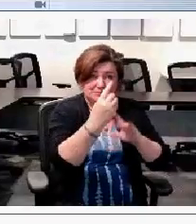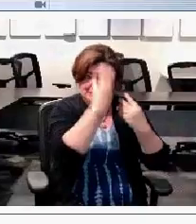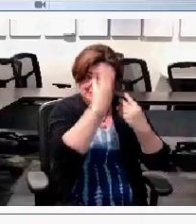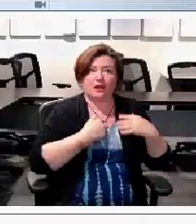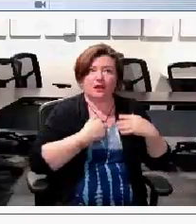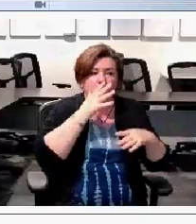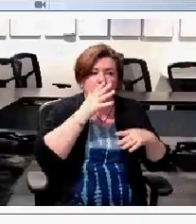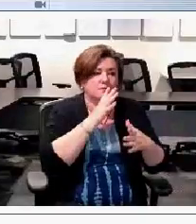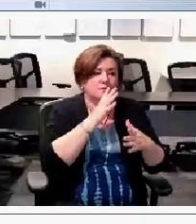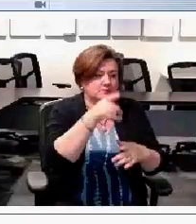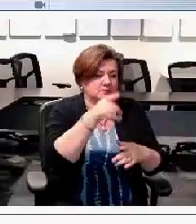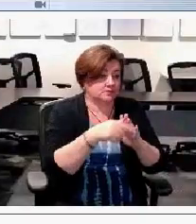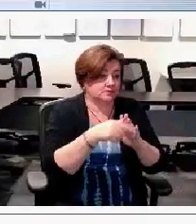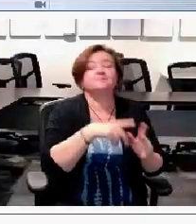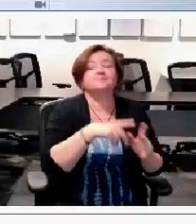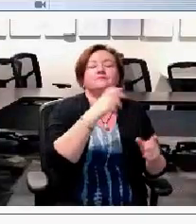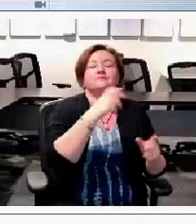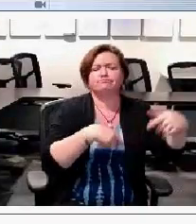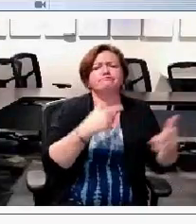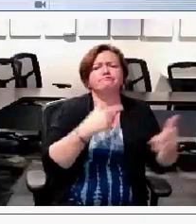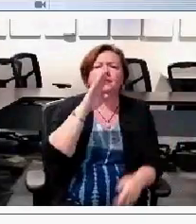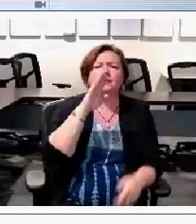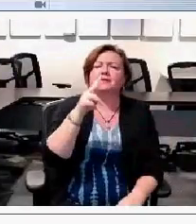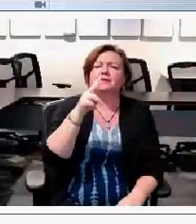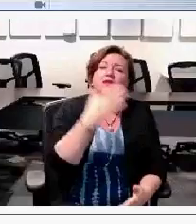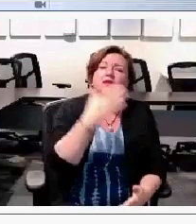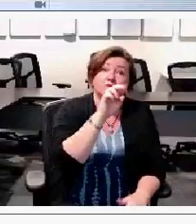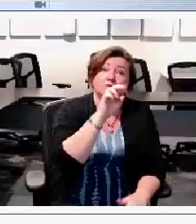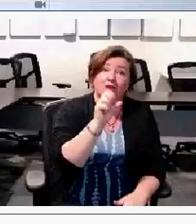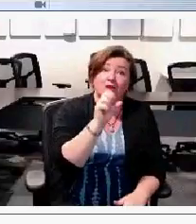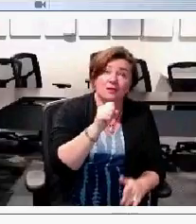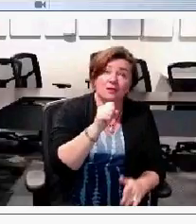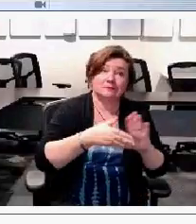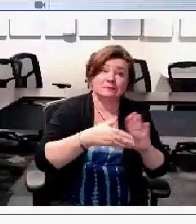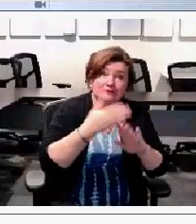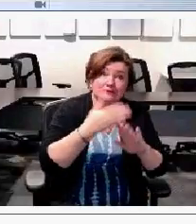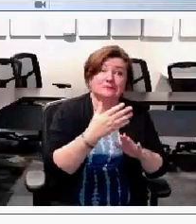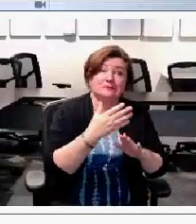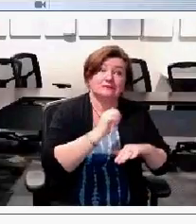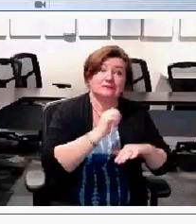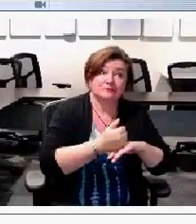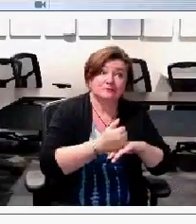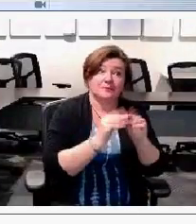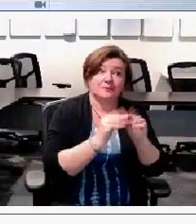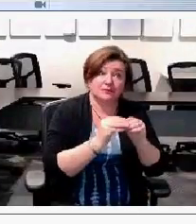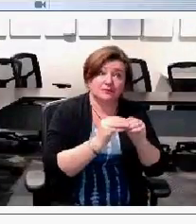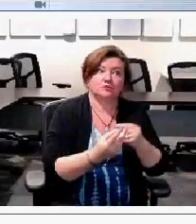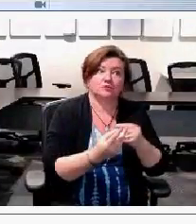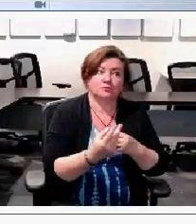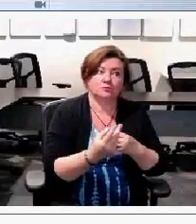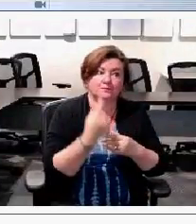okay? Okay. All right, thank you. Firstly, thanks so much to Ross because joining this meeting has